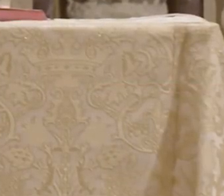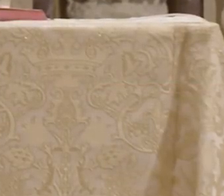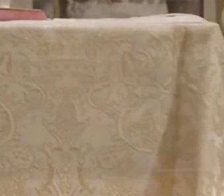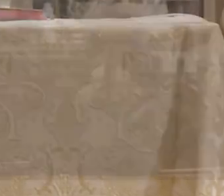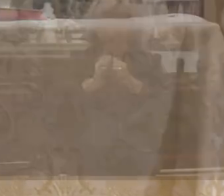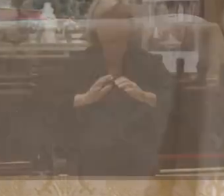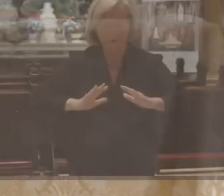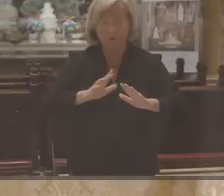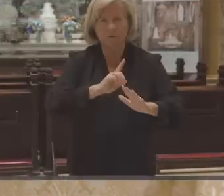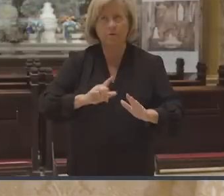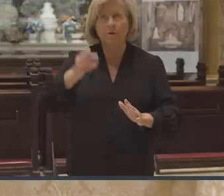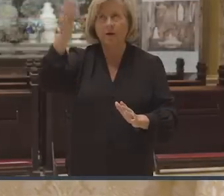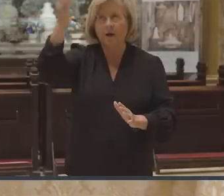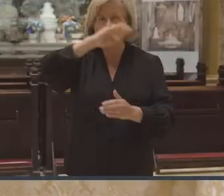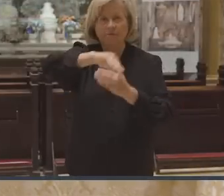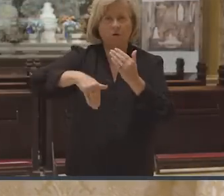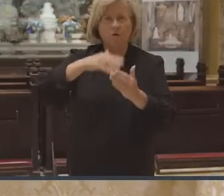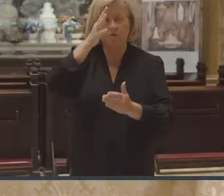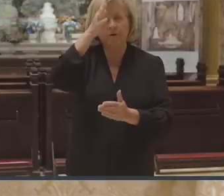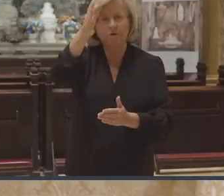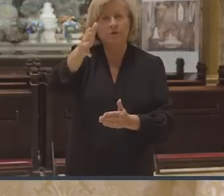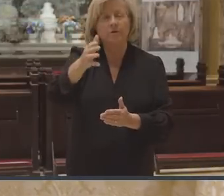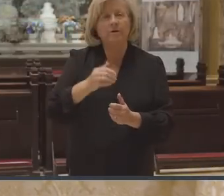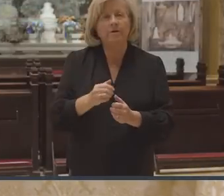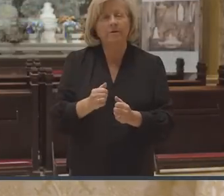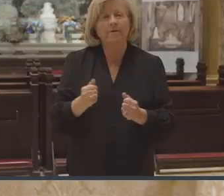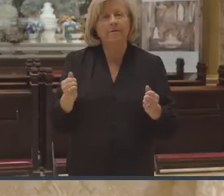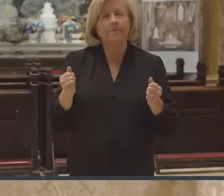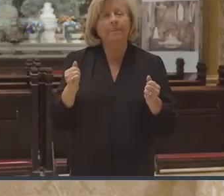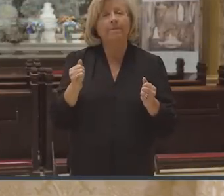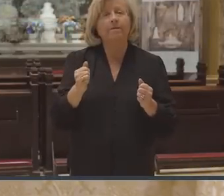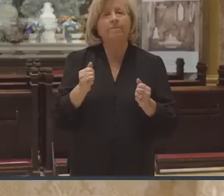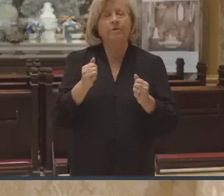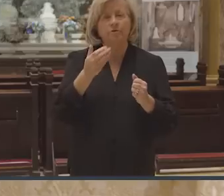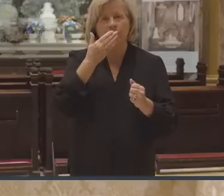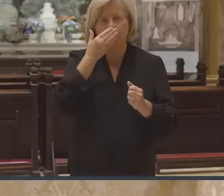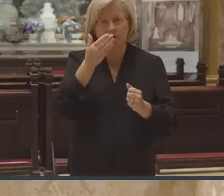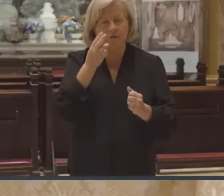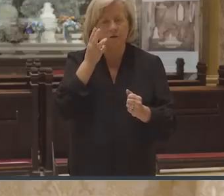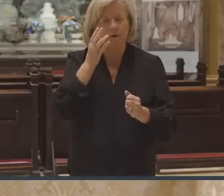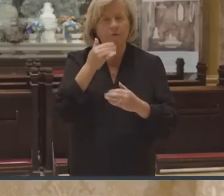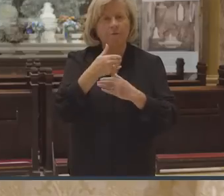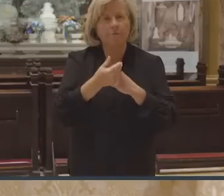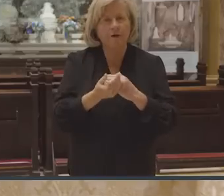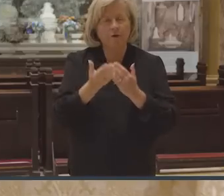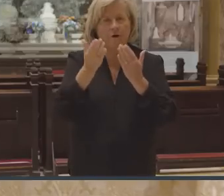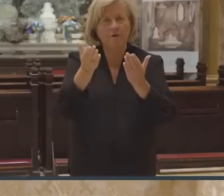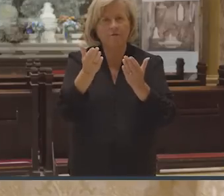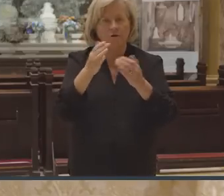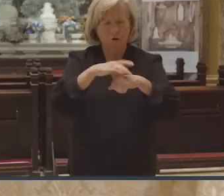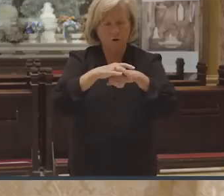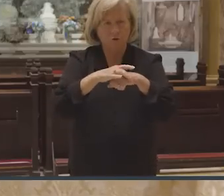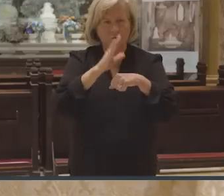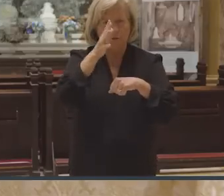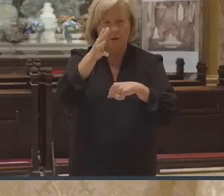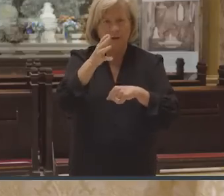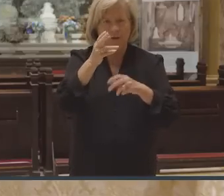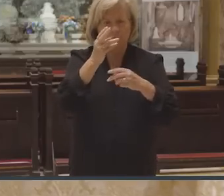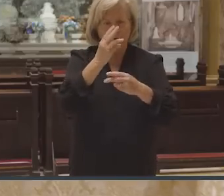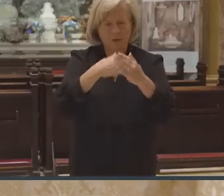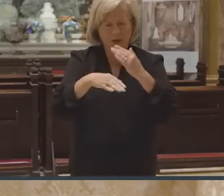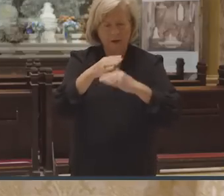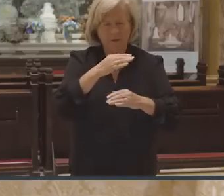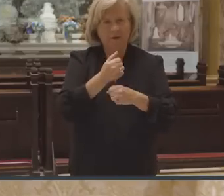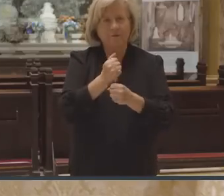Blessed are you, Lord, God of all creation, for through your goodness we have this bread to offer, which earth has given and human hands have made.